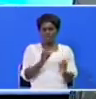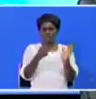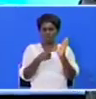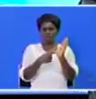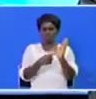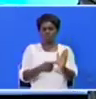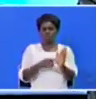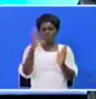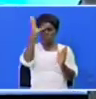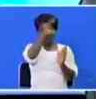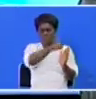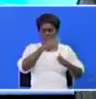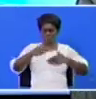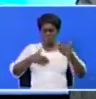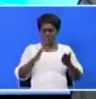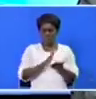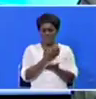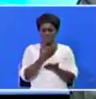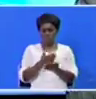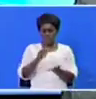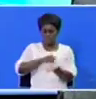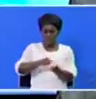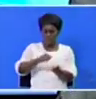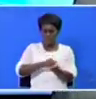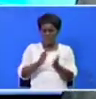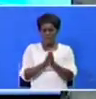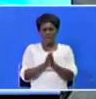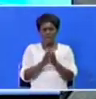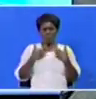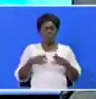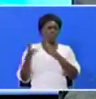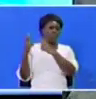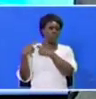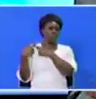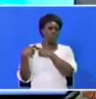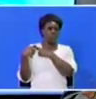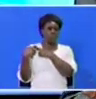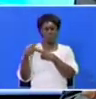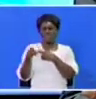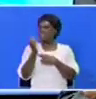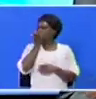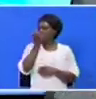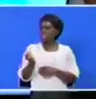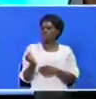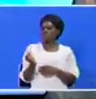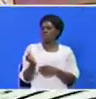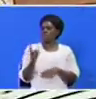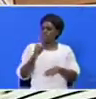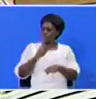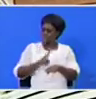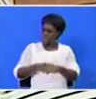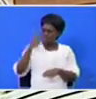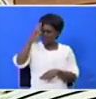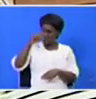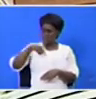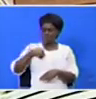improper contact between the printer and any of the players. As simply as that. That is dismissive when that is the reason